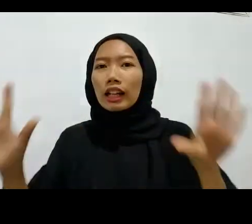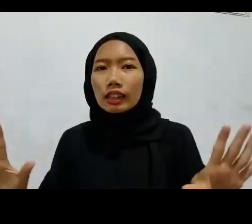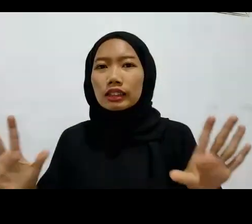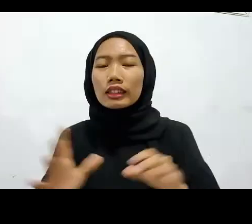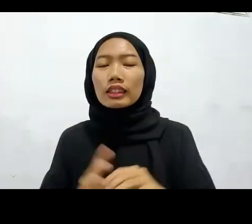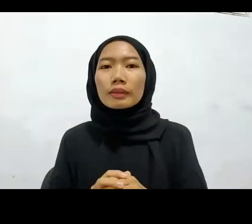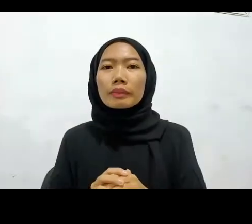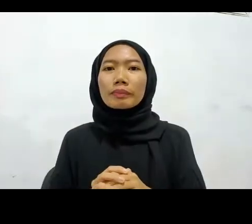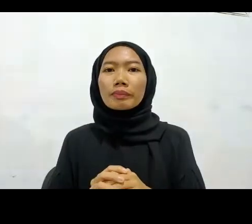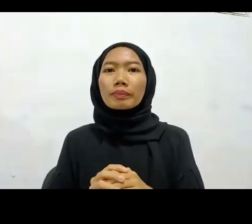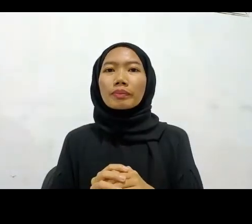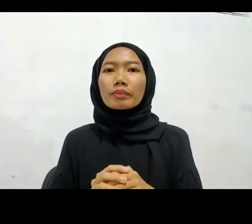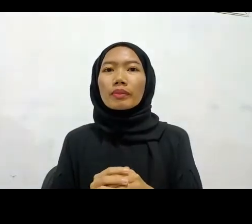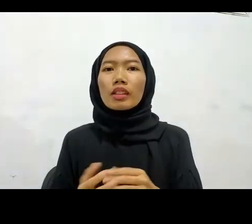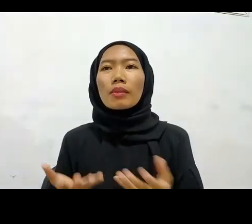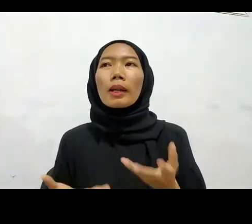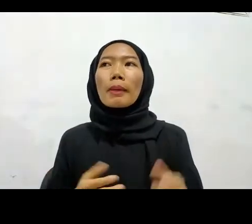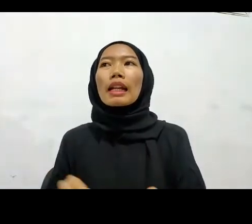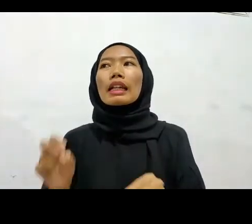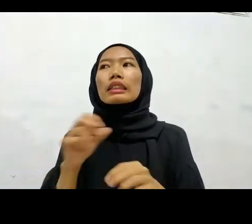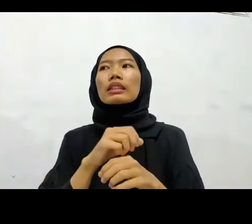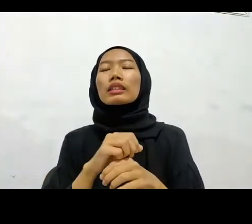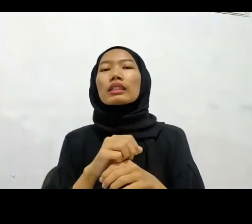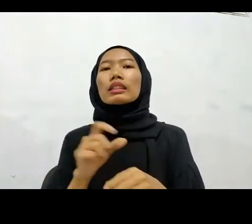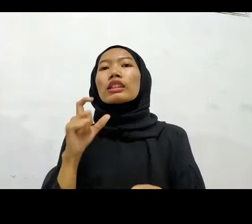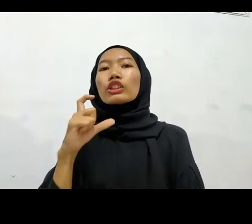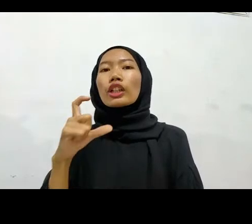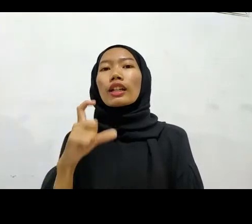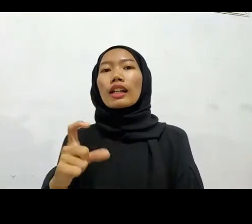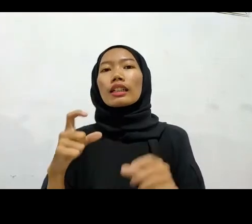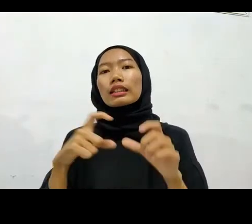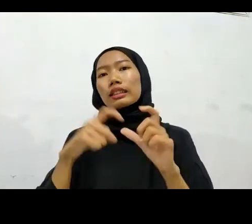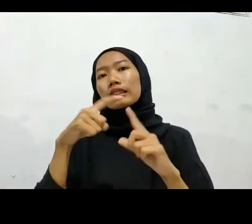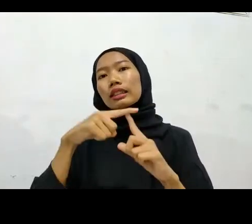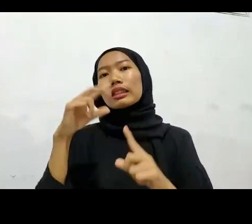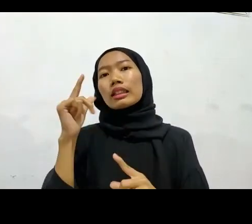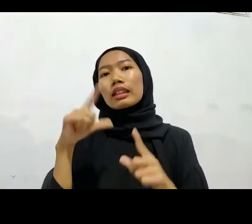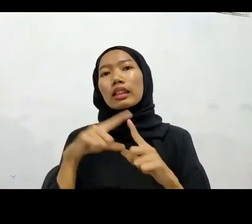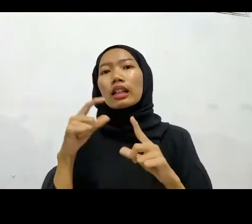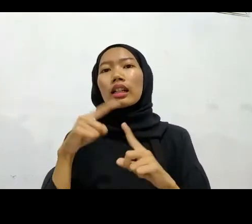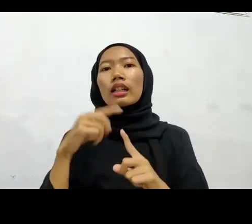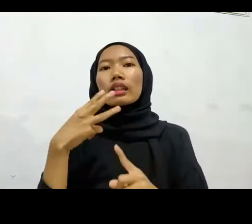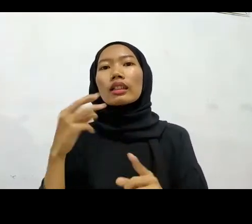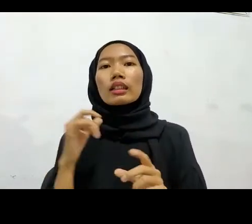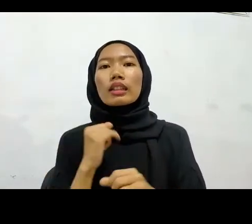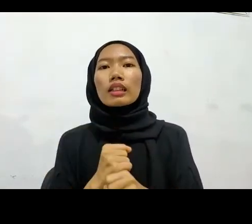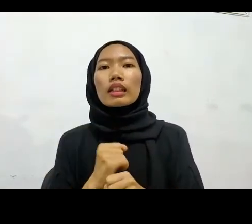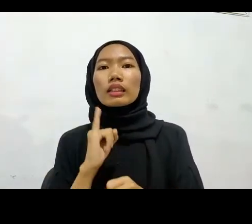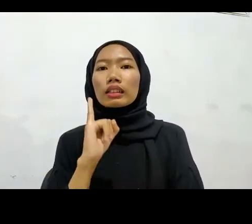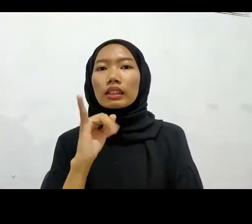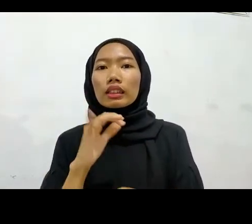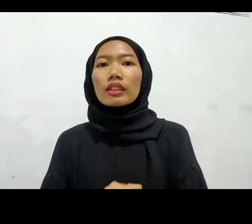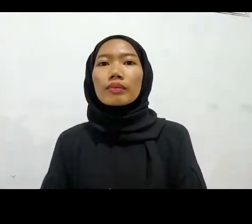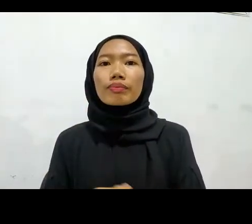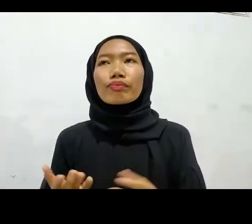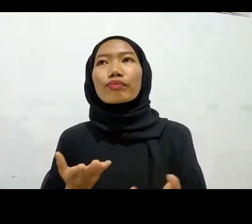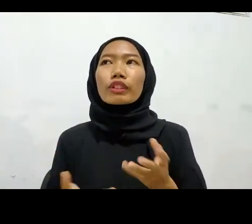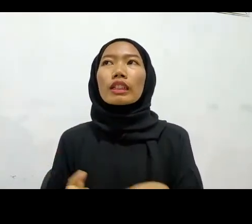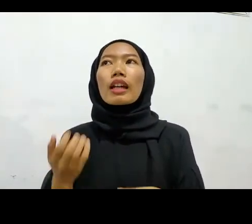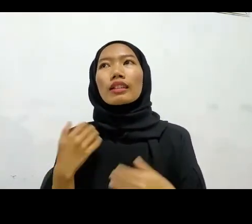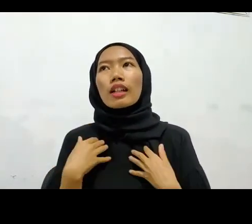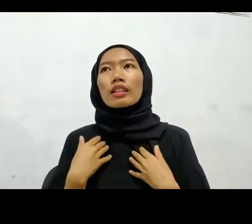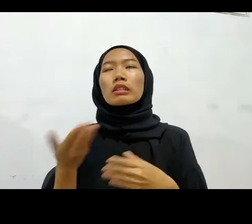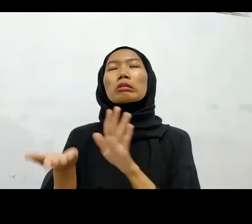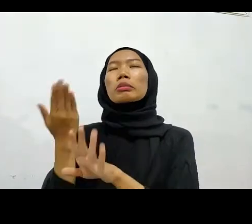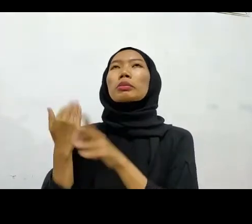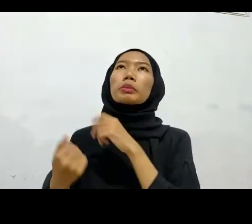with the 7 strategies, we know what must be done. And I think those 7 strategies are a really good organizing